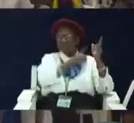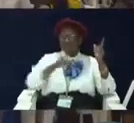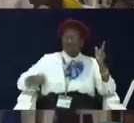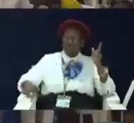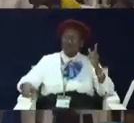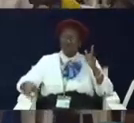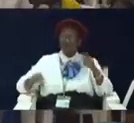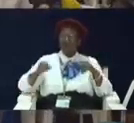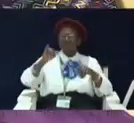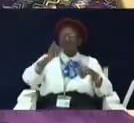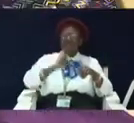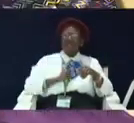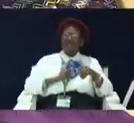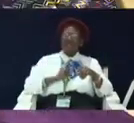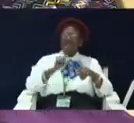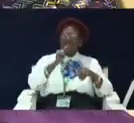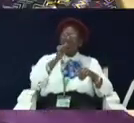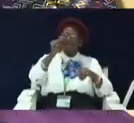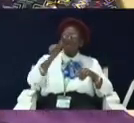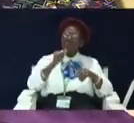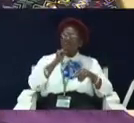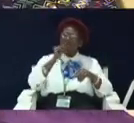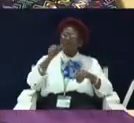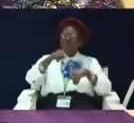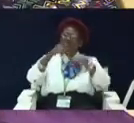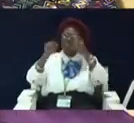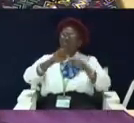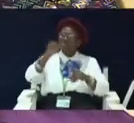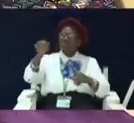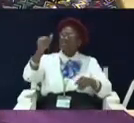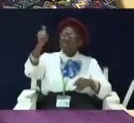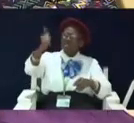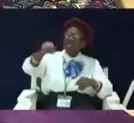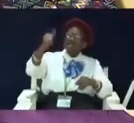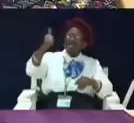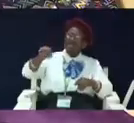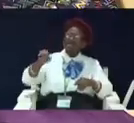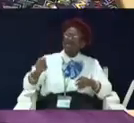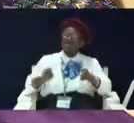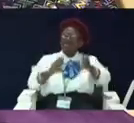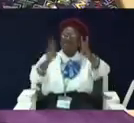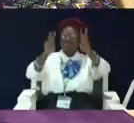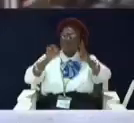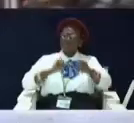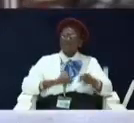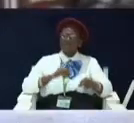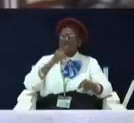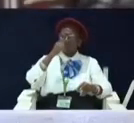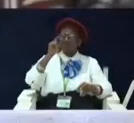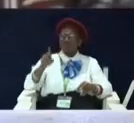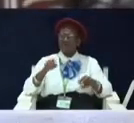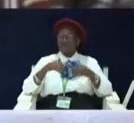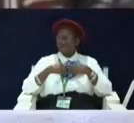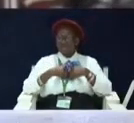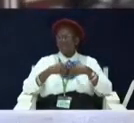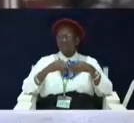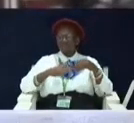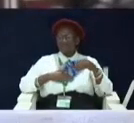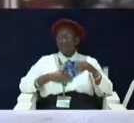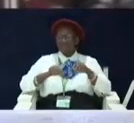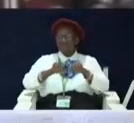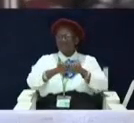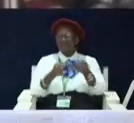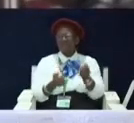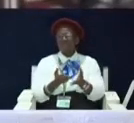I'm not going anywhere. I must have my breakthrough tonight. If